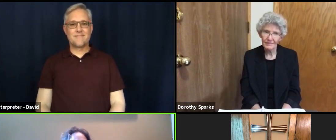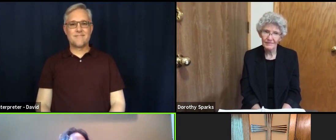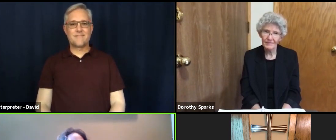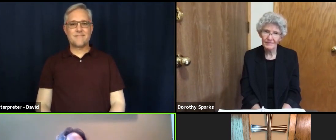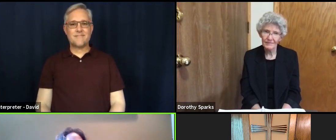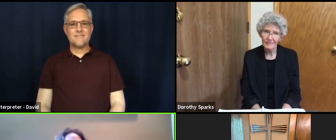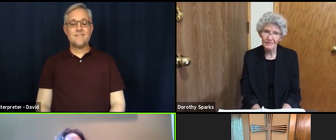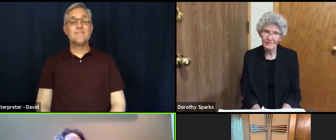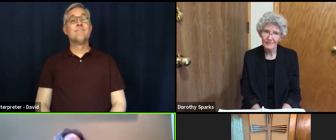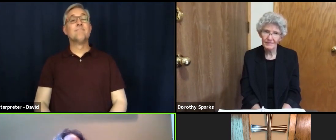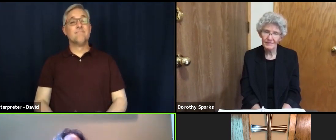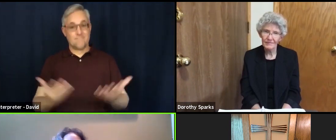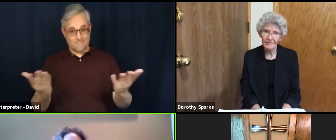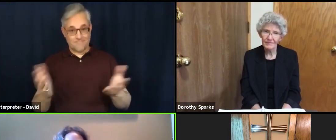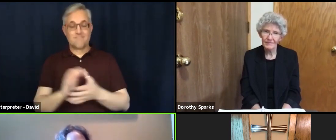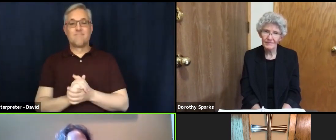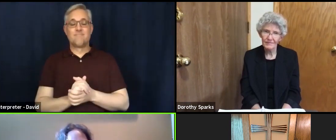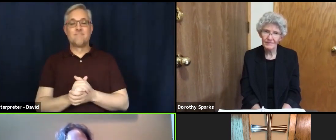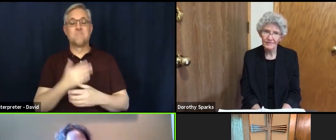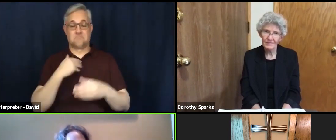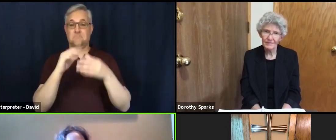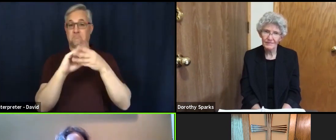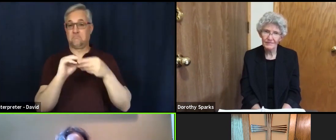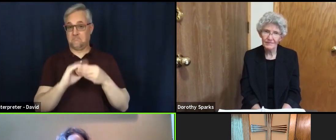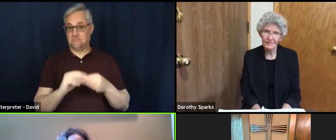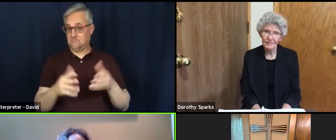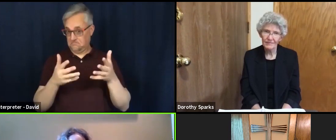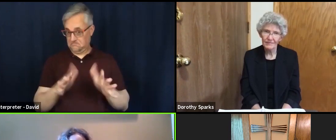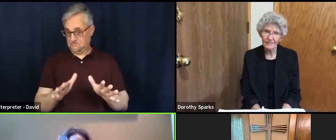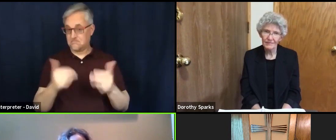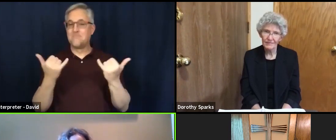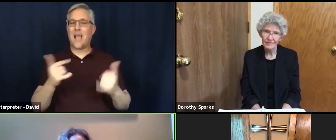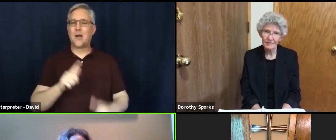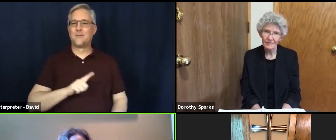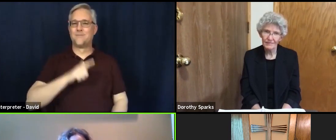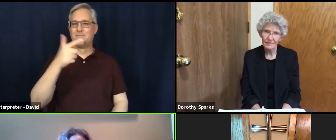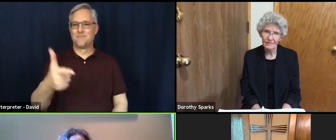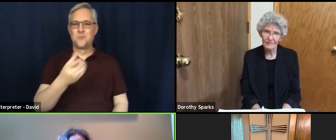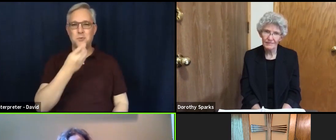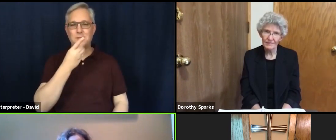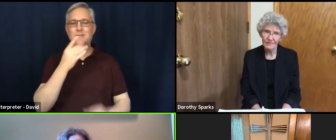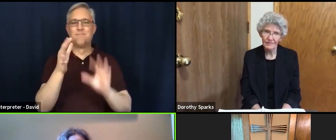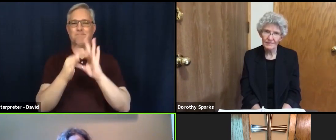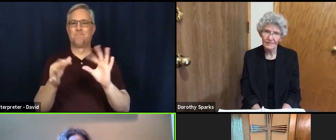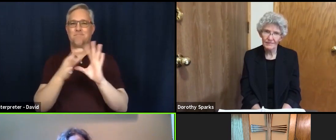So with those few comments, I asked Dorothy to share the Bible lesson for today.